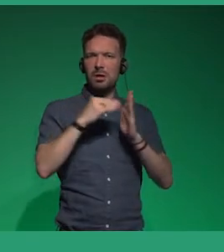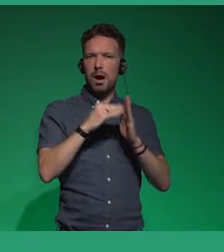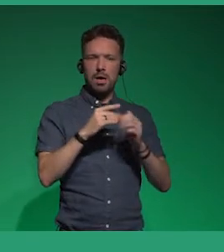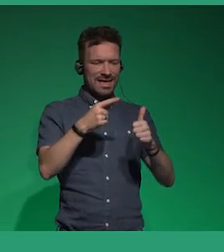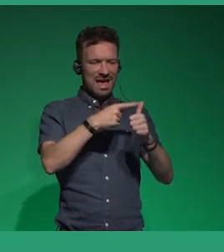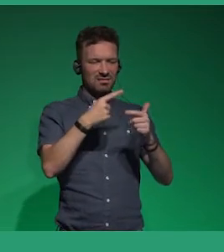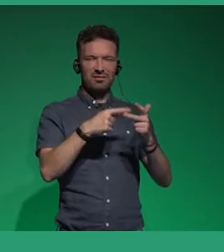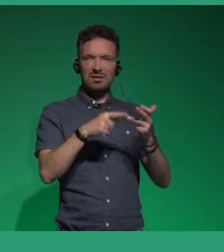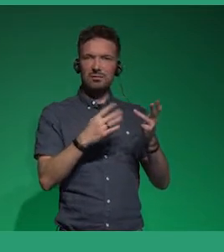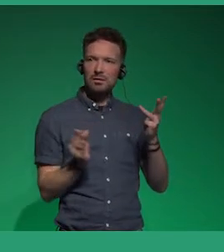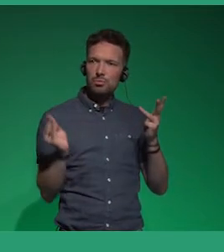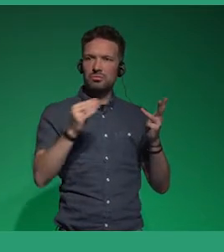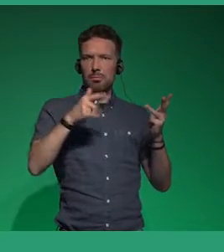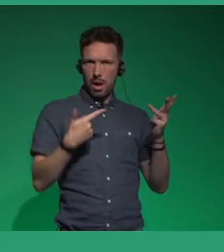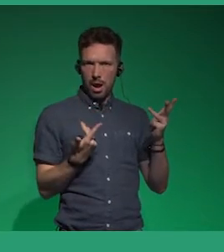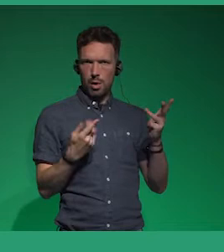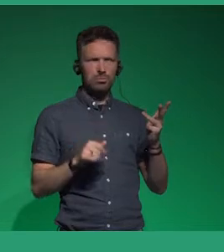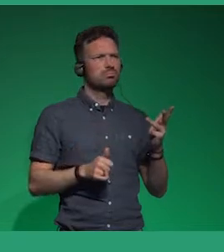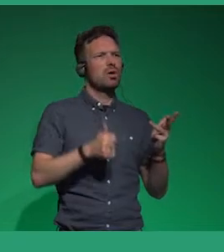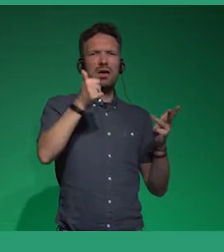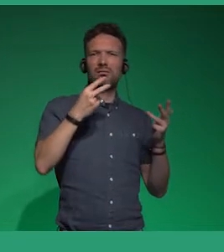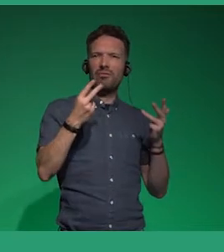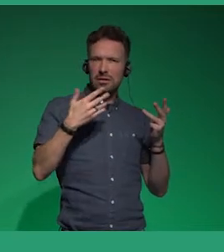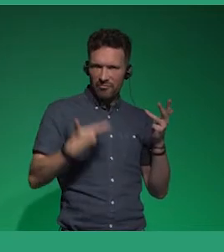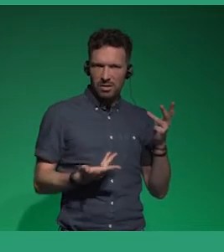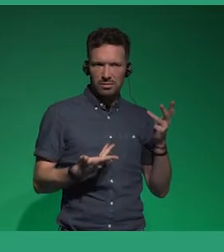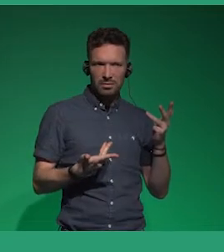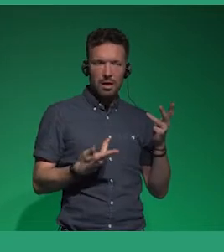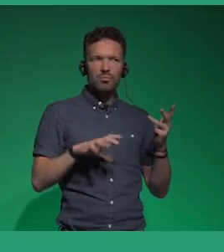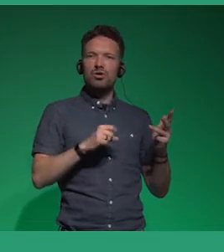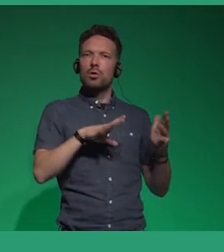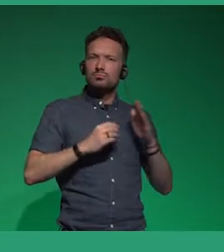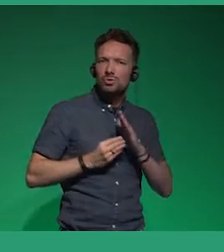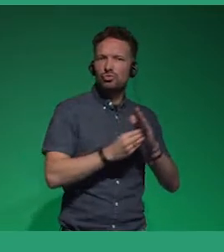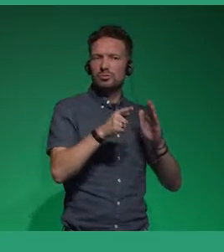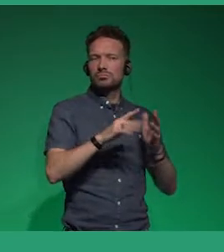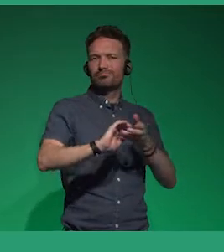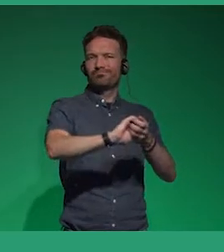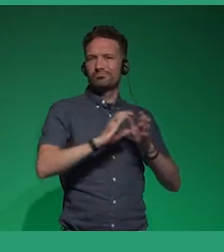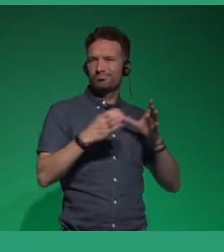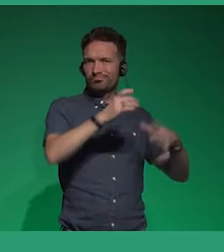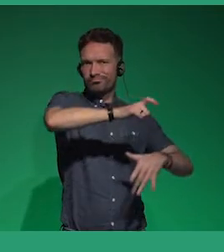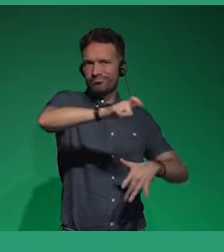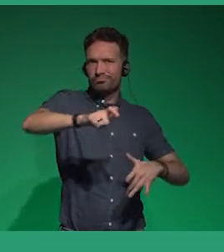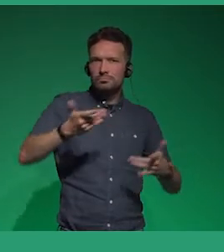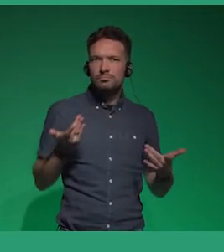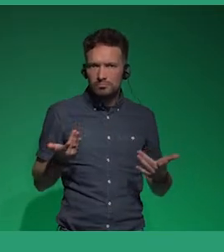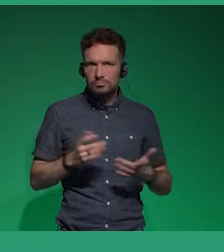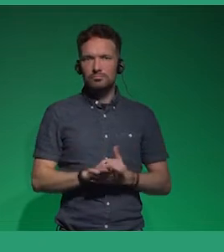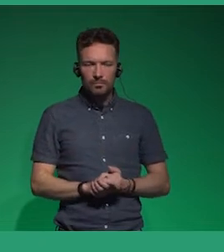demand. So an aspect, for example, of external knowledge that could be brought in is related to